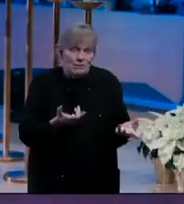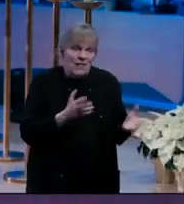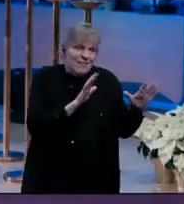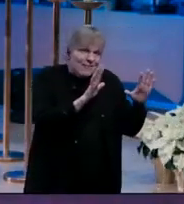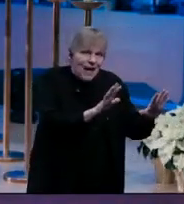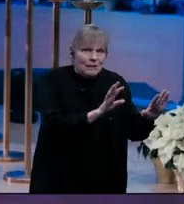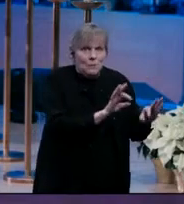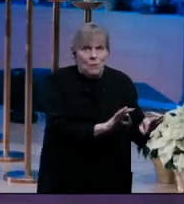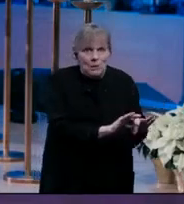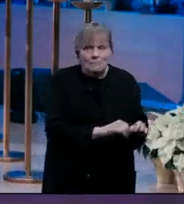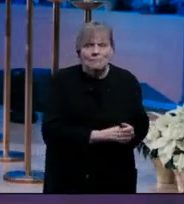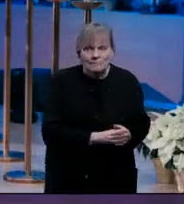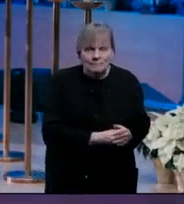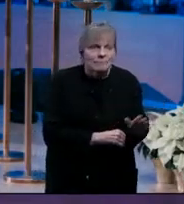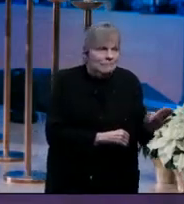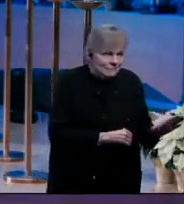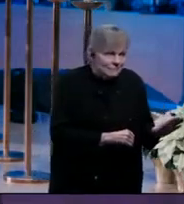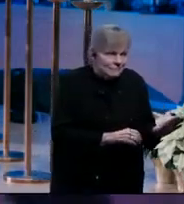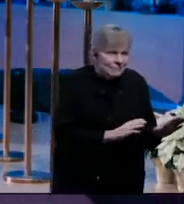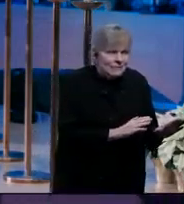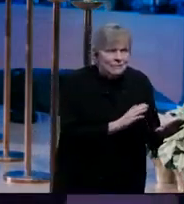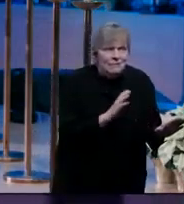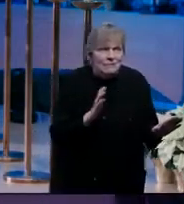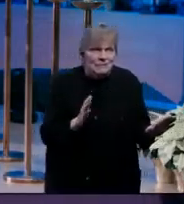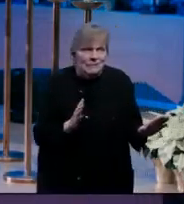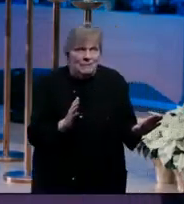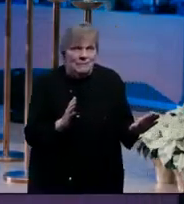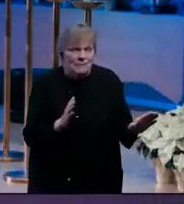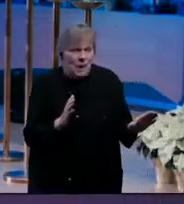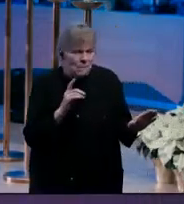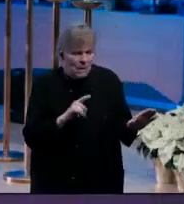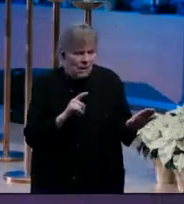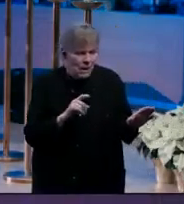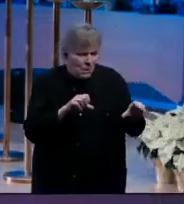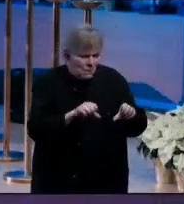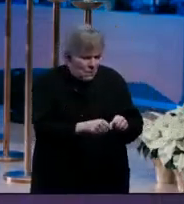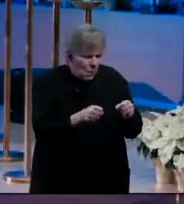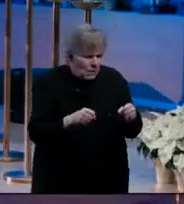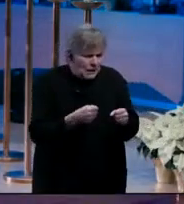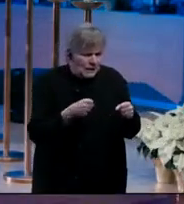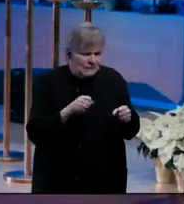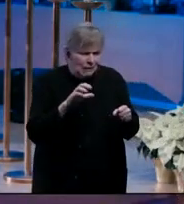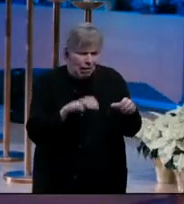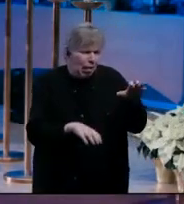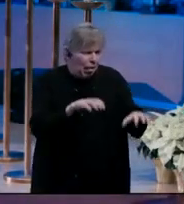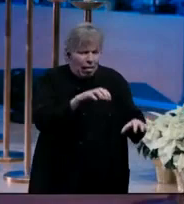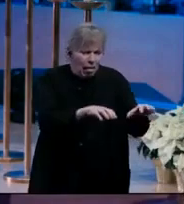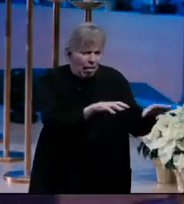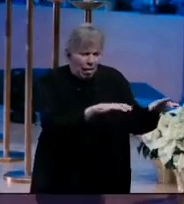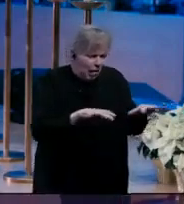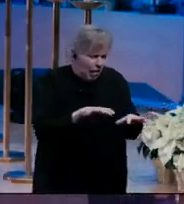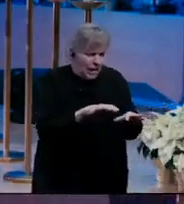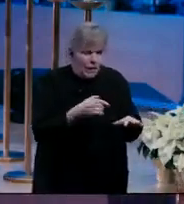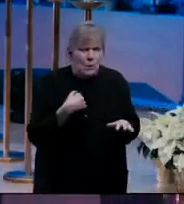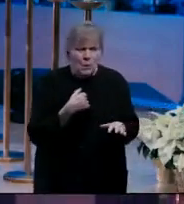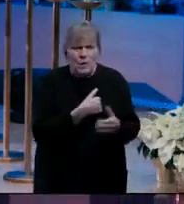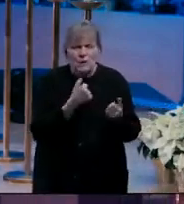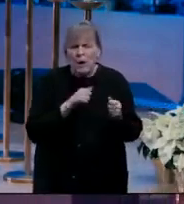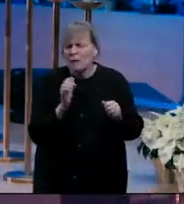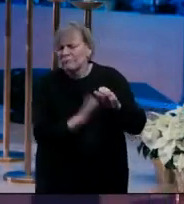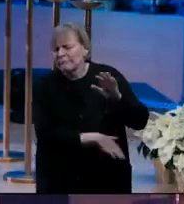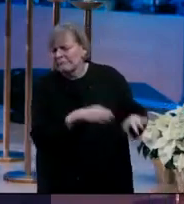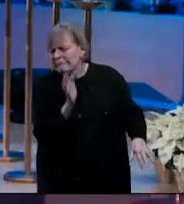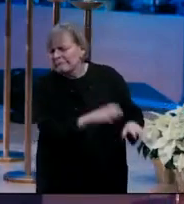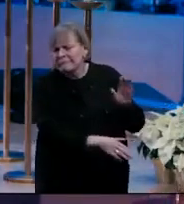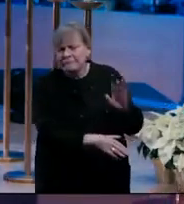are. And yet we all have these rocks around us, this brokenness, this rubble that comes around us, and we try to push